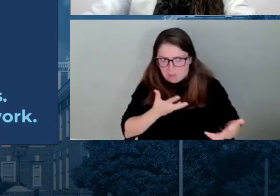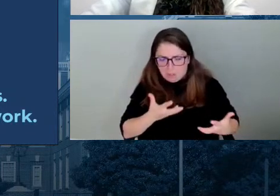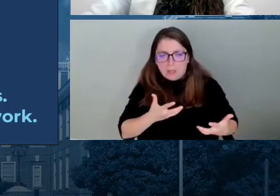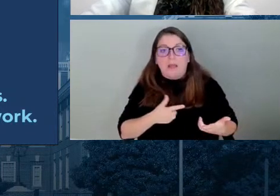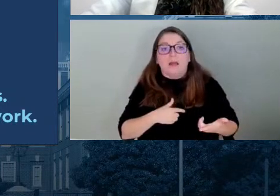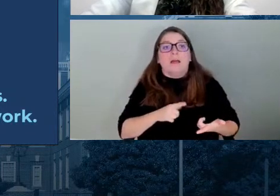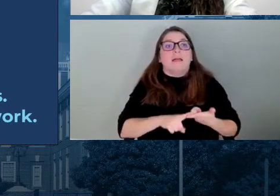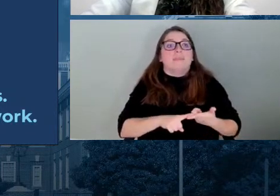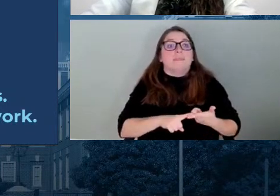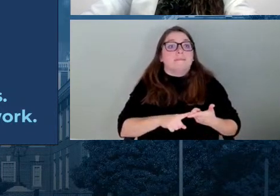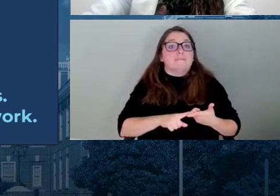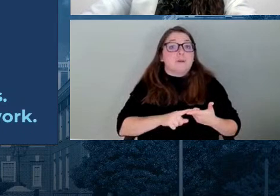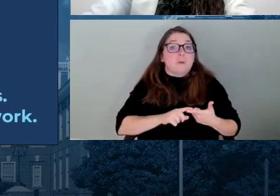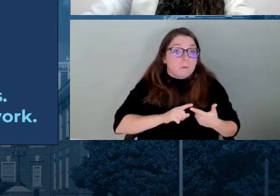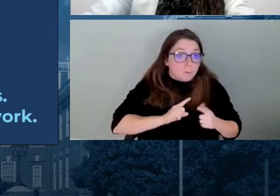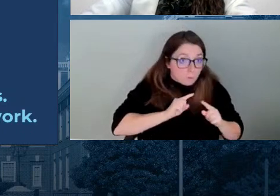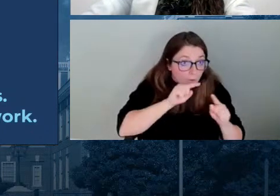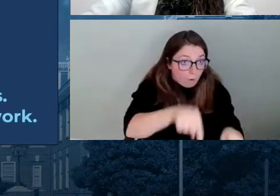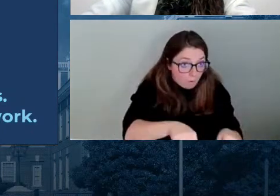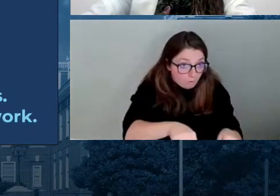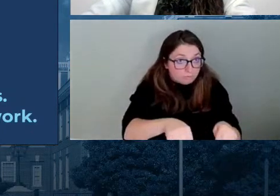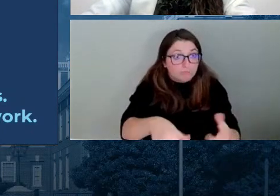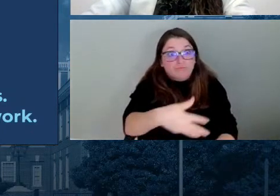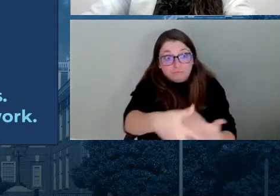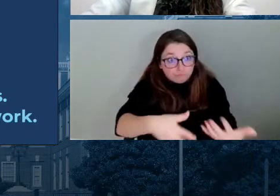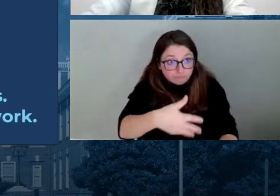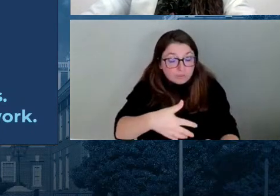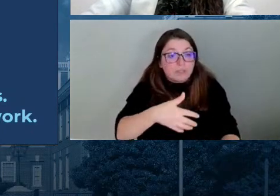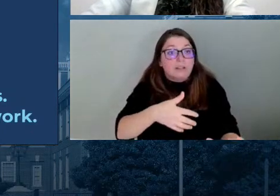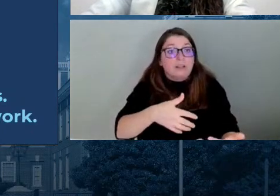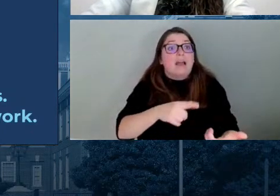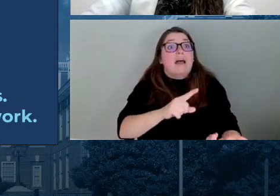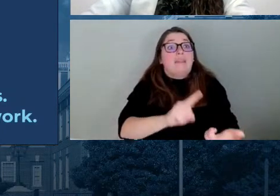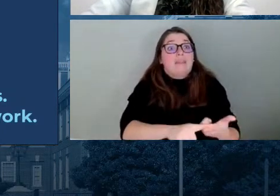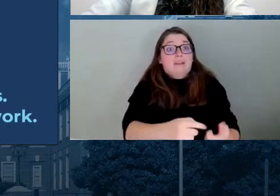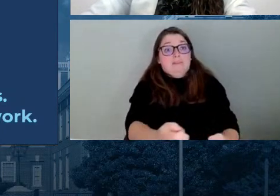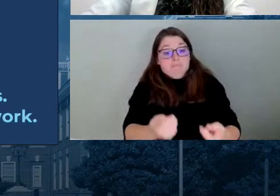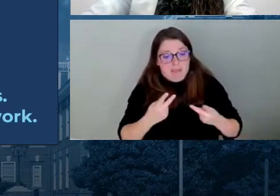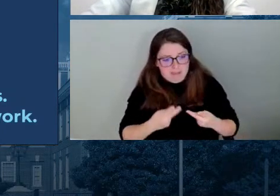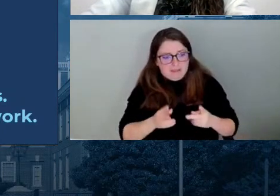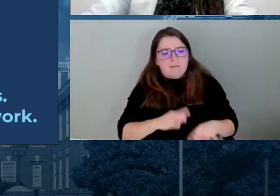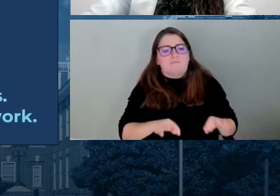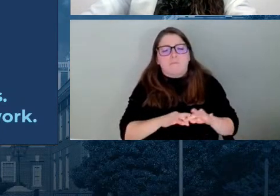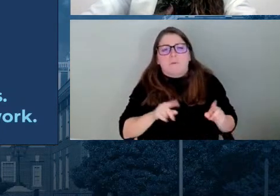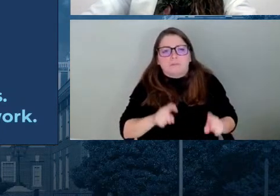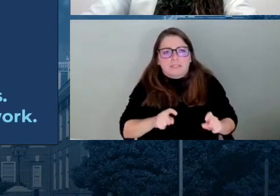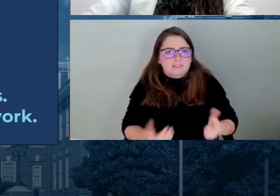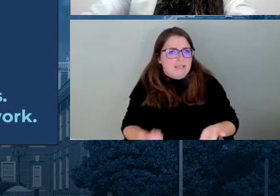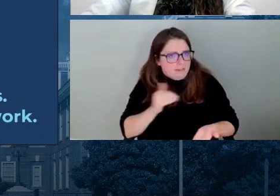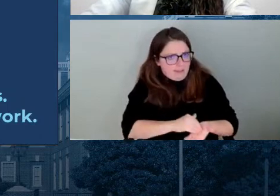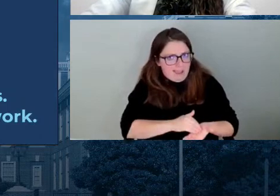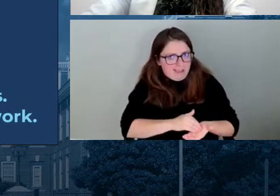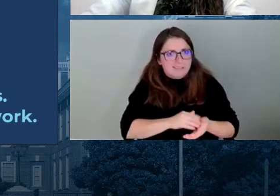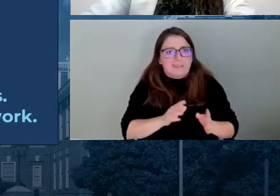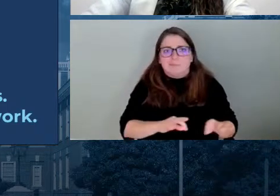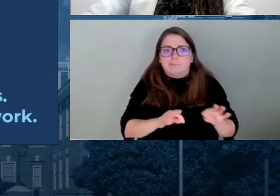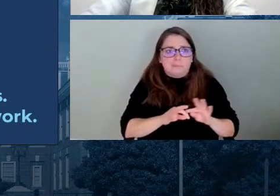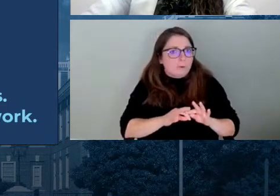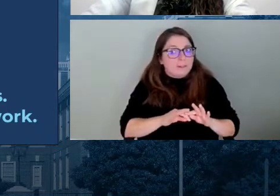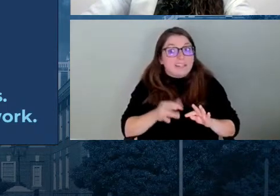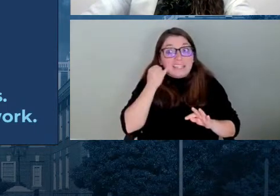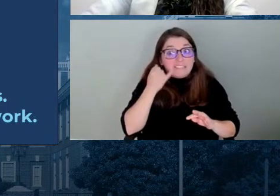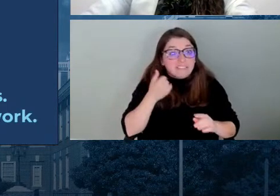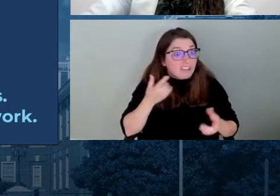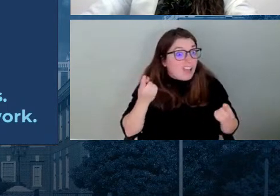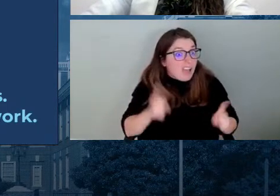test as well to make sure that you've not caught any viruses or that you would pass it along to a family member. And of course, I will certainly emphasize the importance of